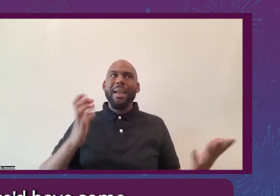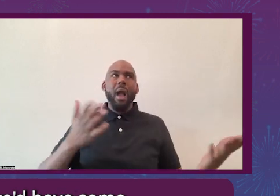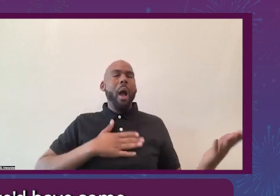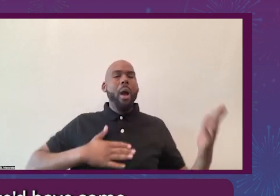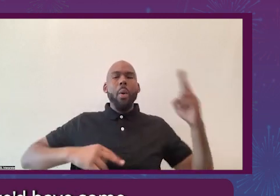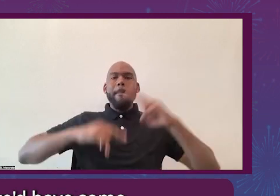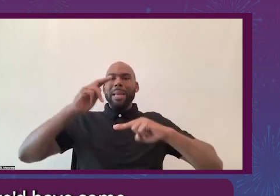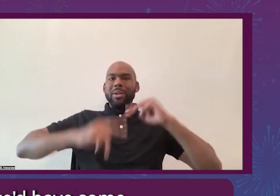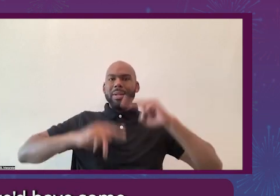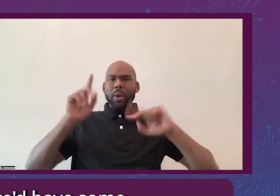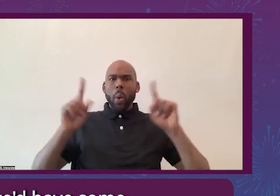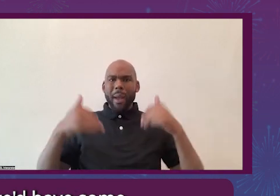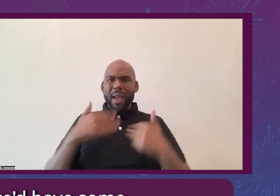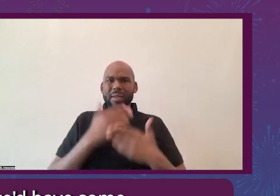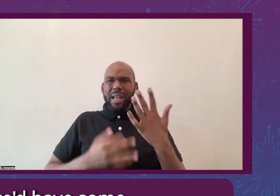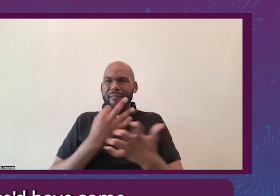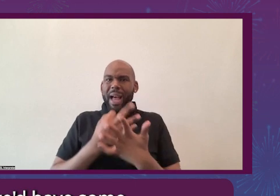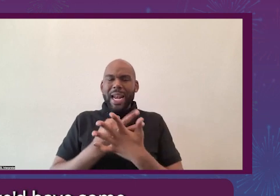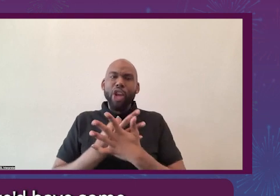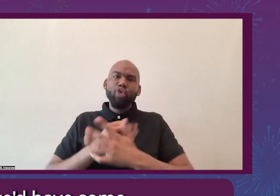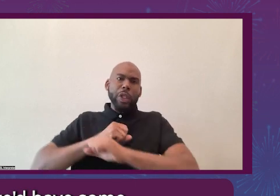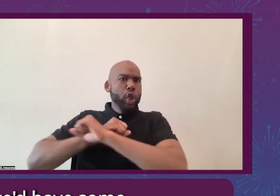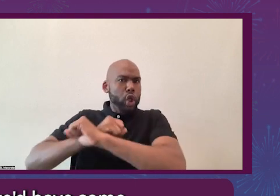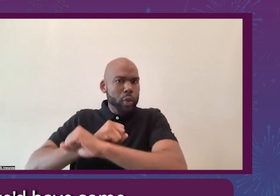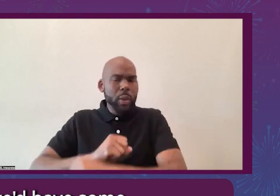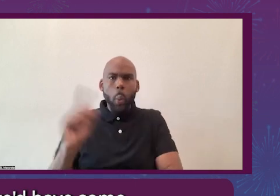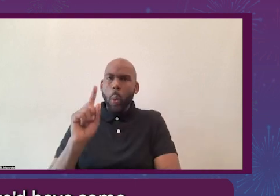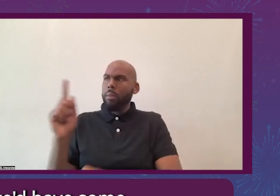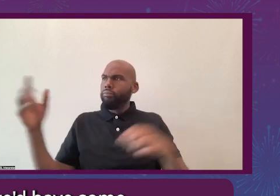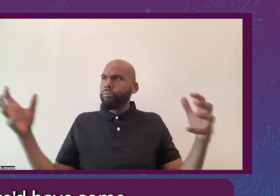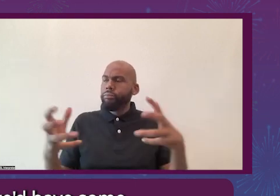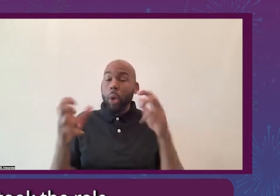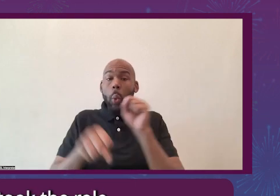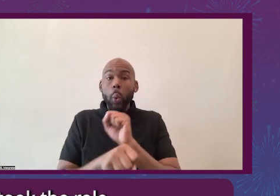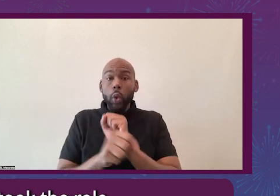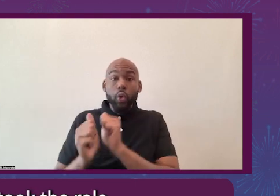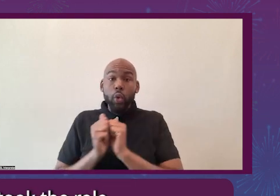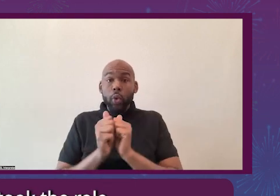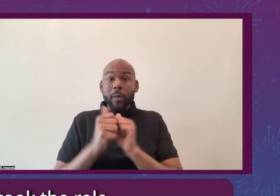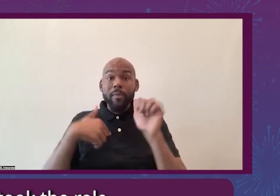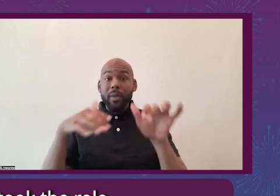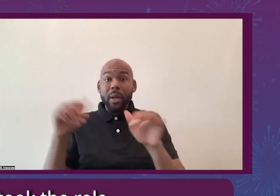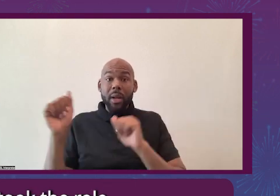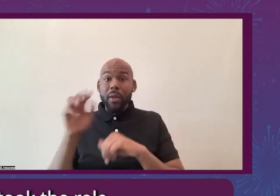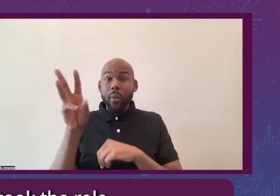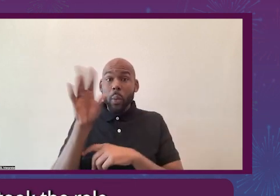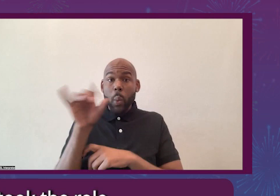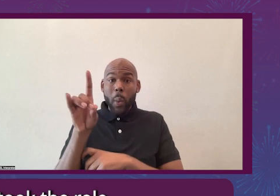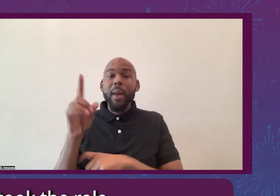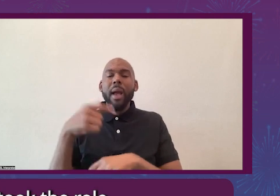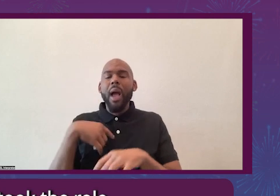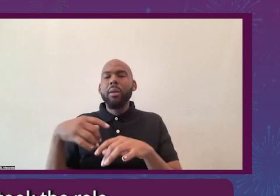that would be ours, and that where we'd have some financial security, and where that we could work together. I left